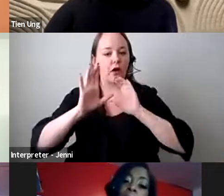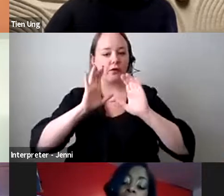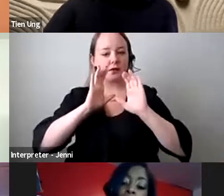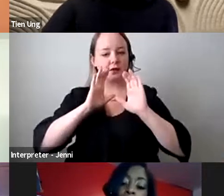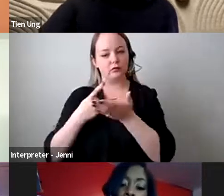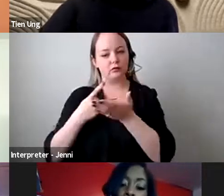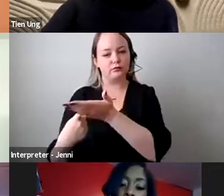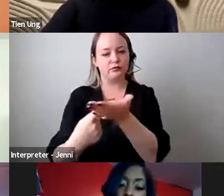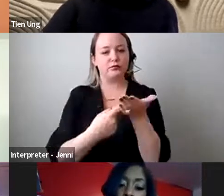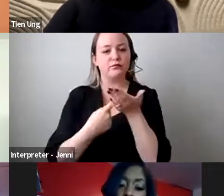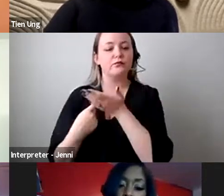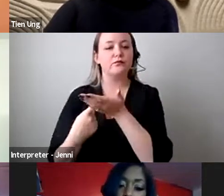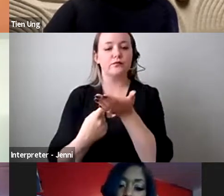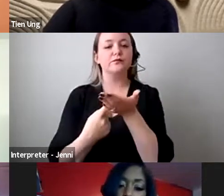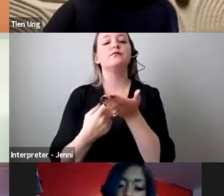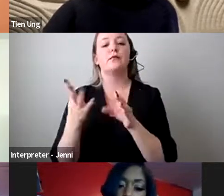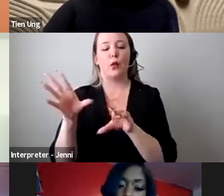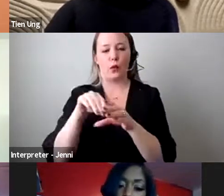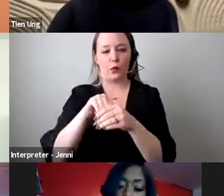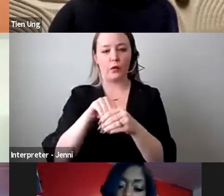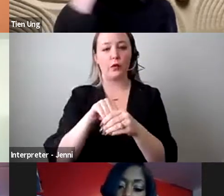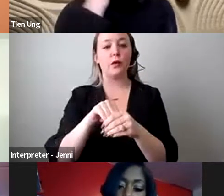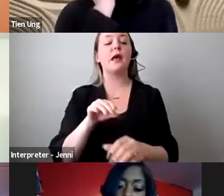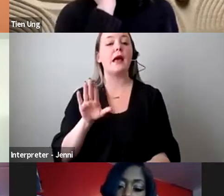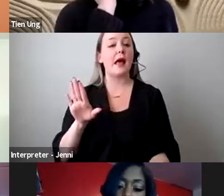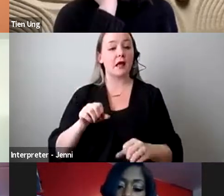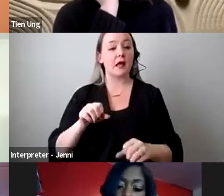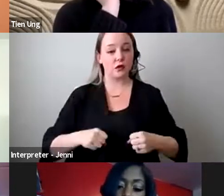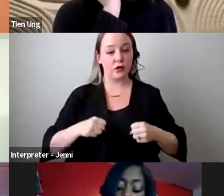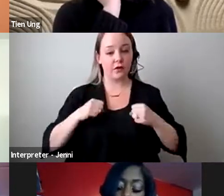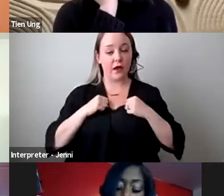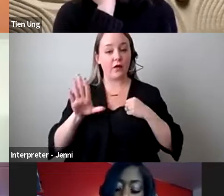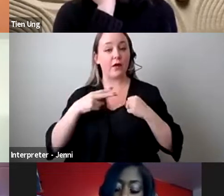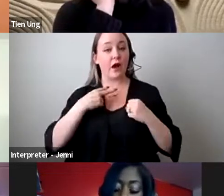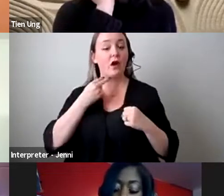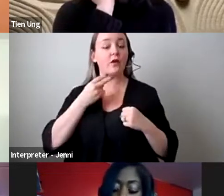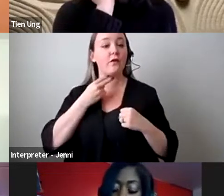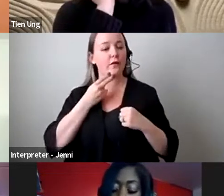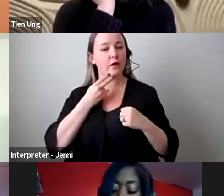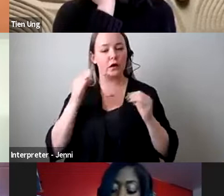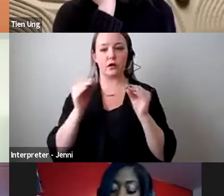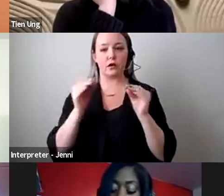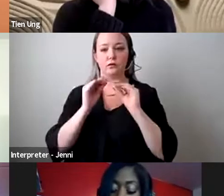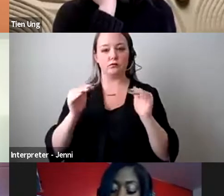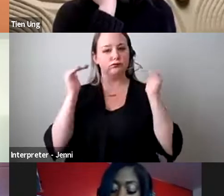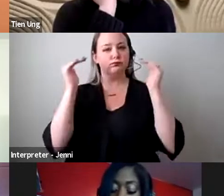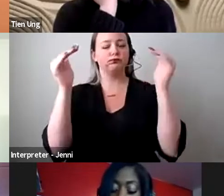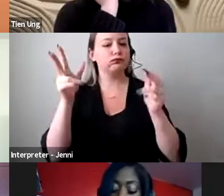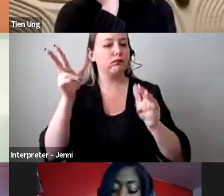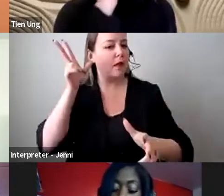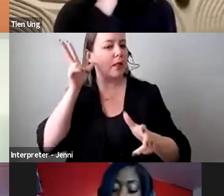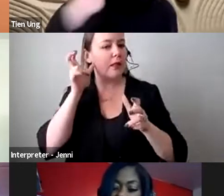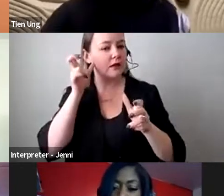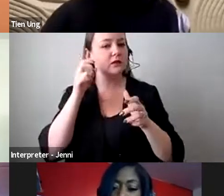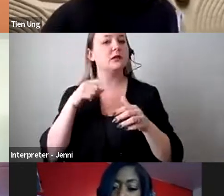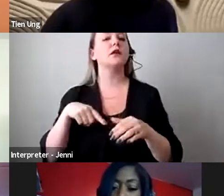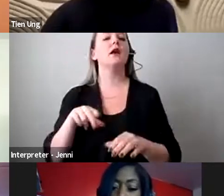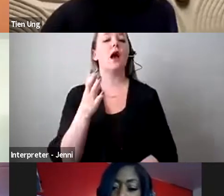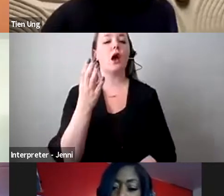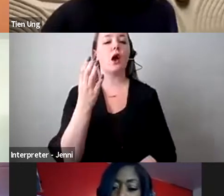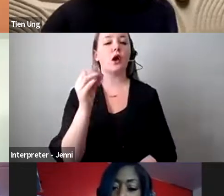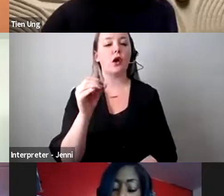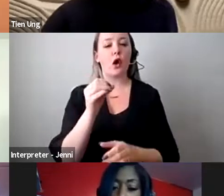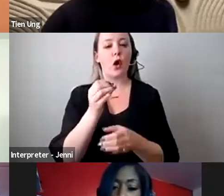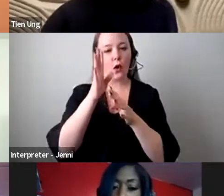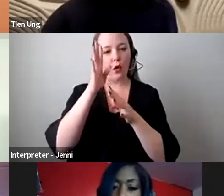and we want to ensure that we are amplifying survivors' voices and that we are engaged in co-creating policy